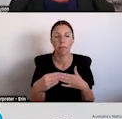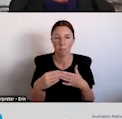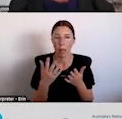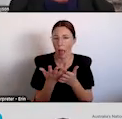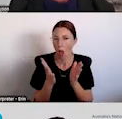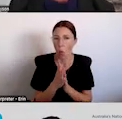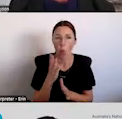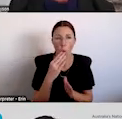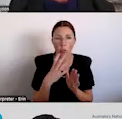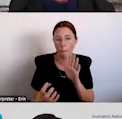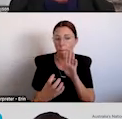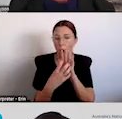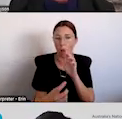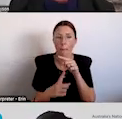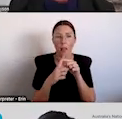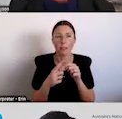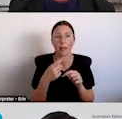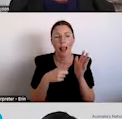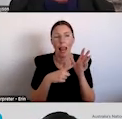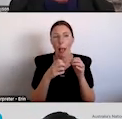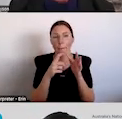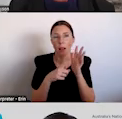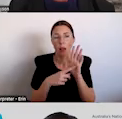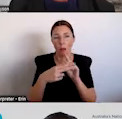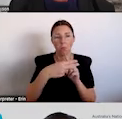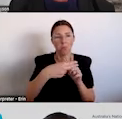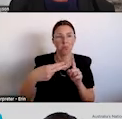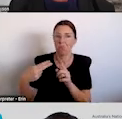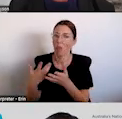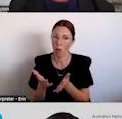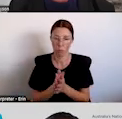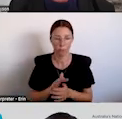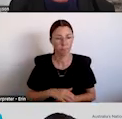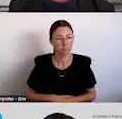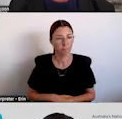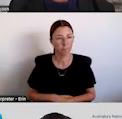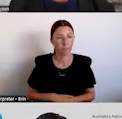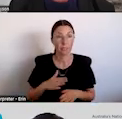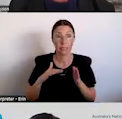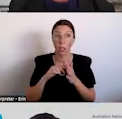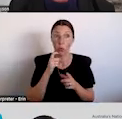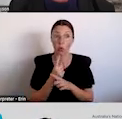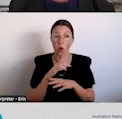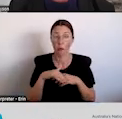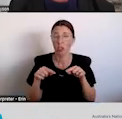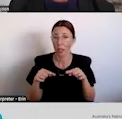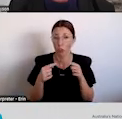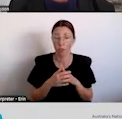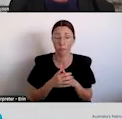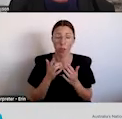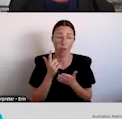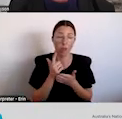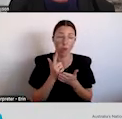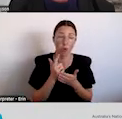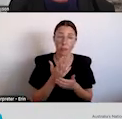labeling. All right, let's move on quickly to some of the challenges we're facing. There are a lot of costs and trade-offs